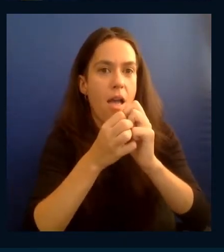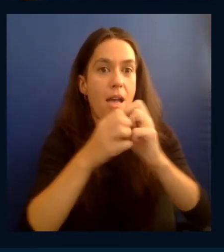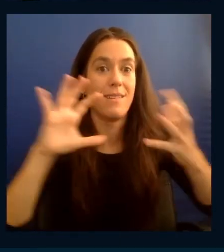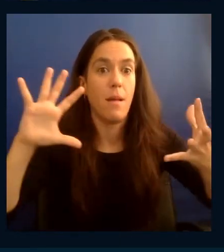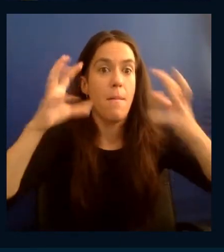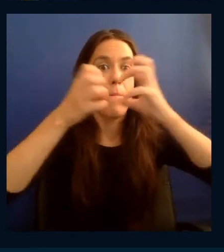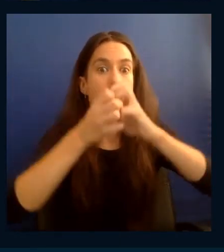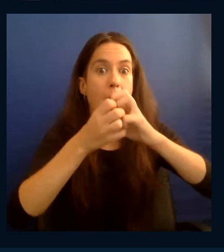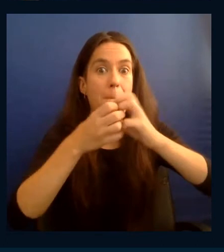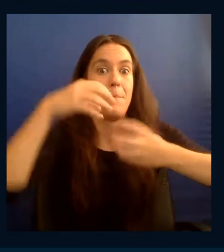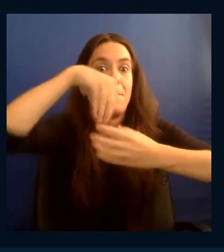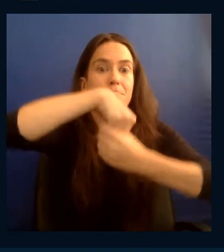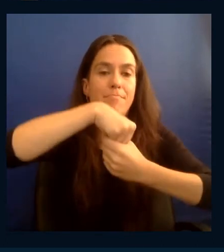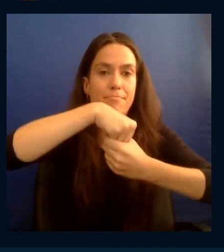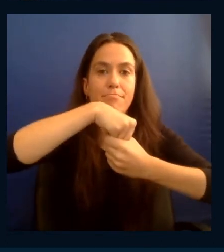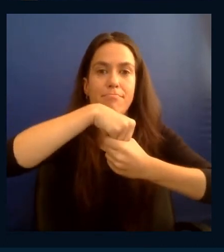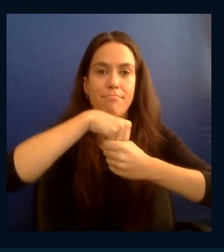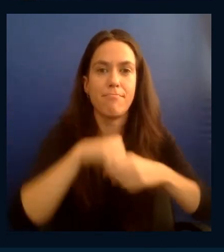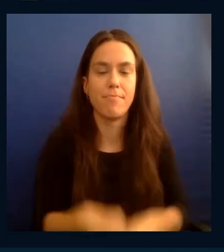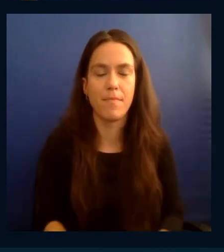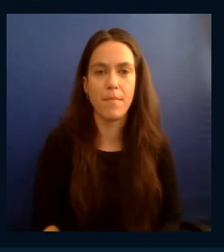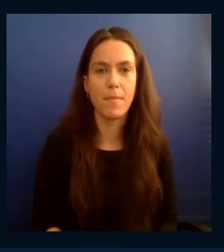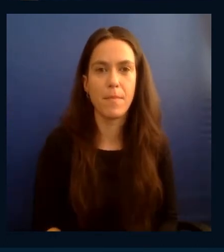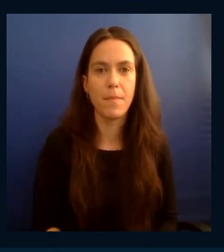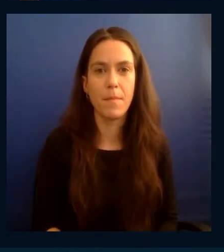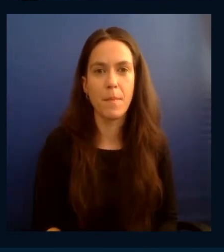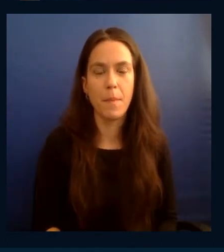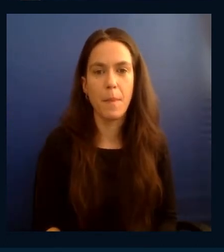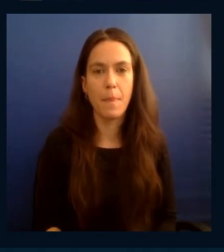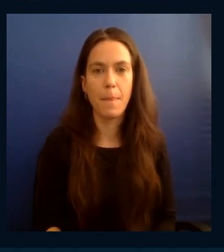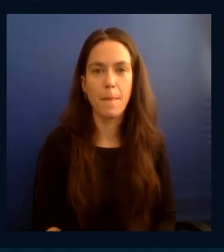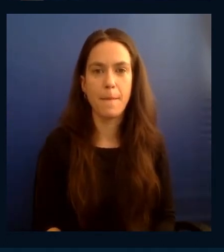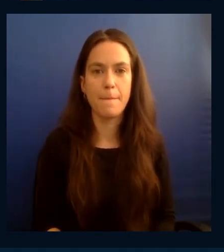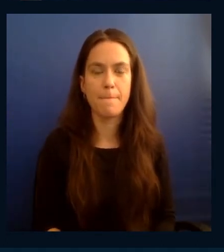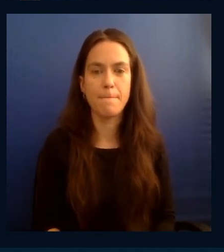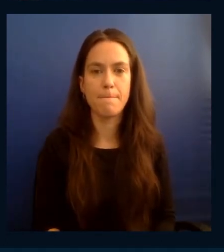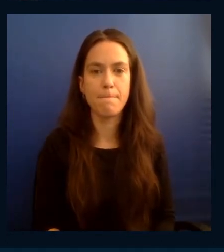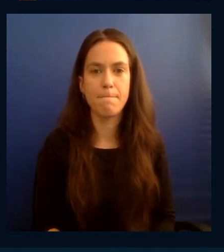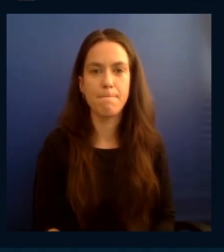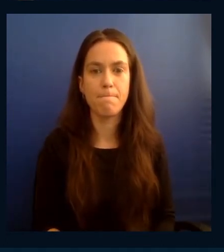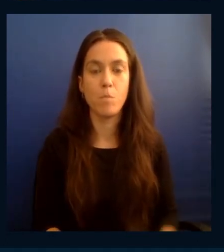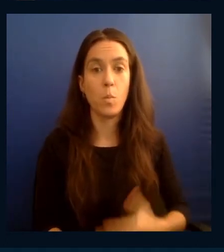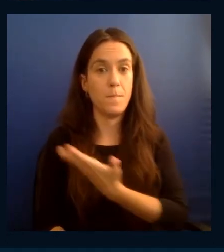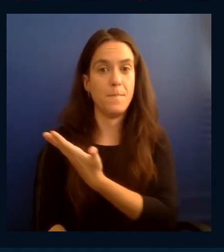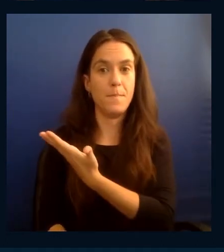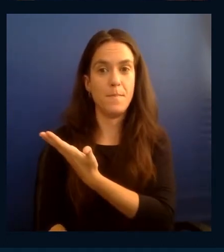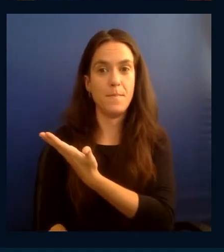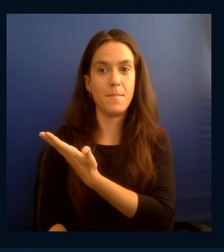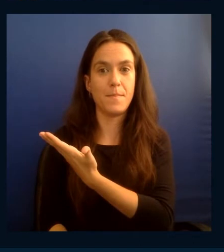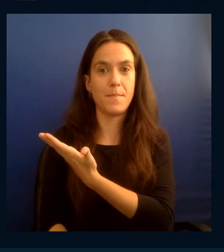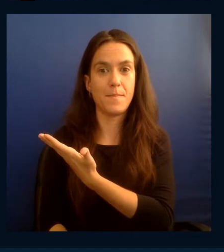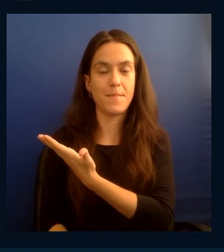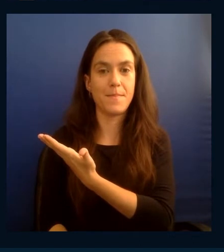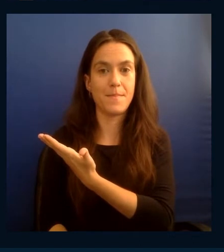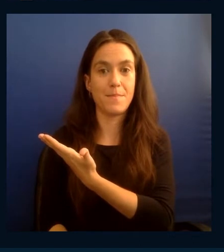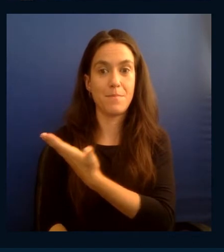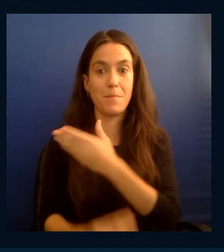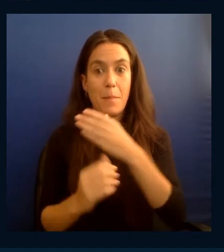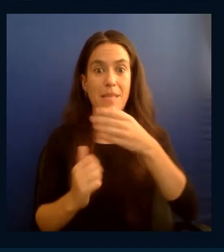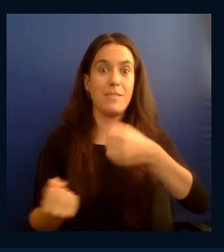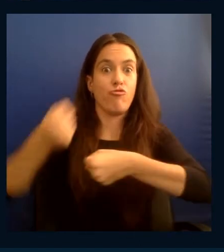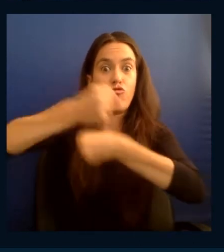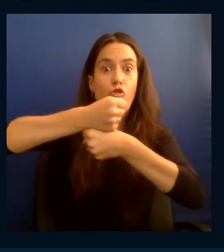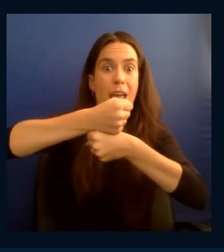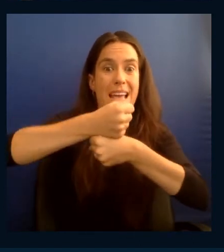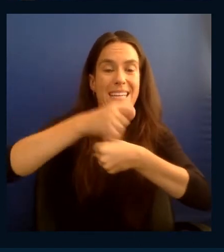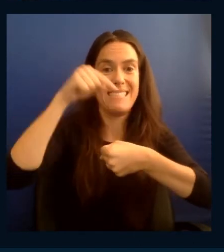into the pipeline. So where's our source? This build that we just created. Now we can change, what the